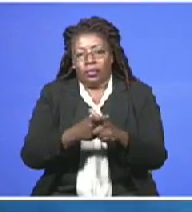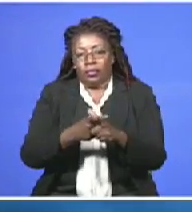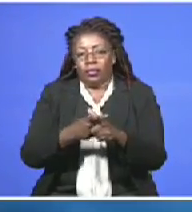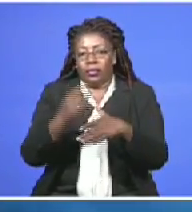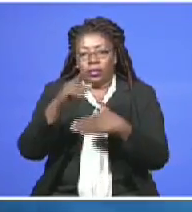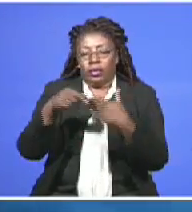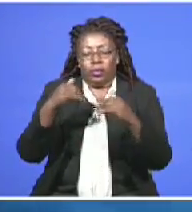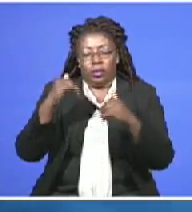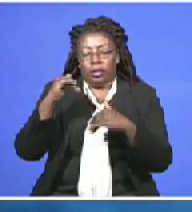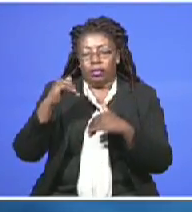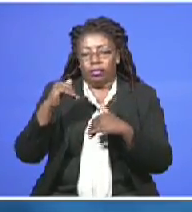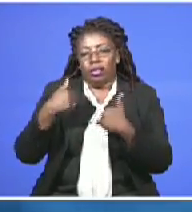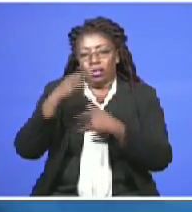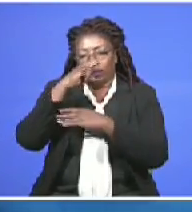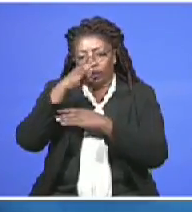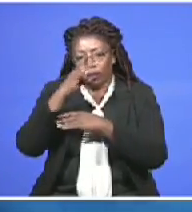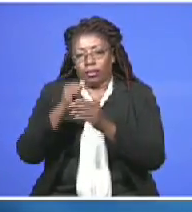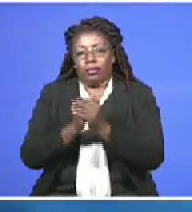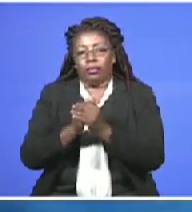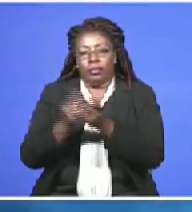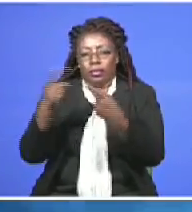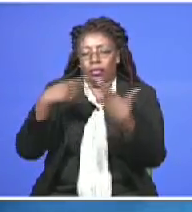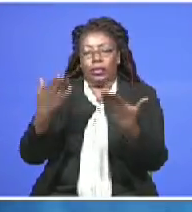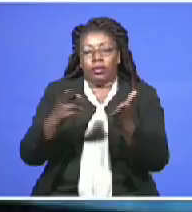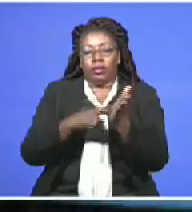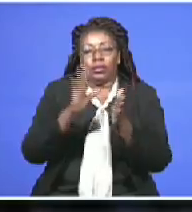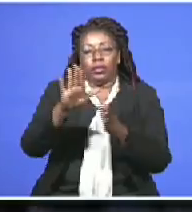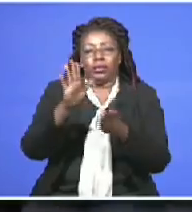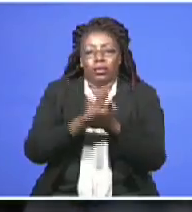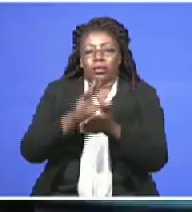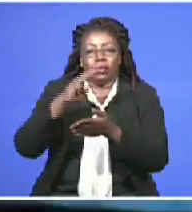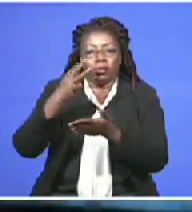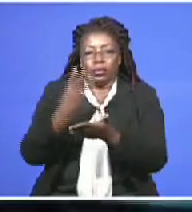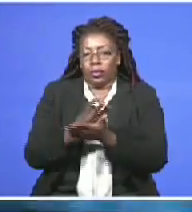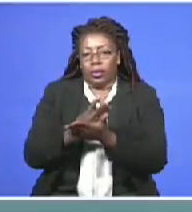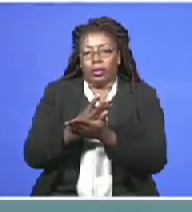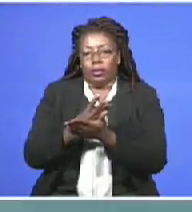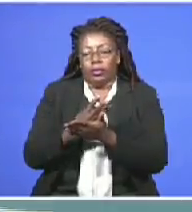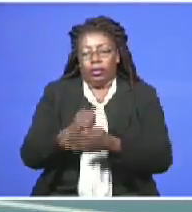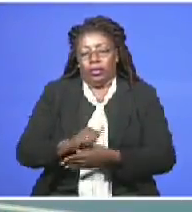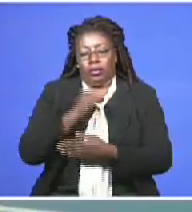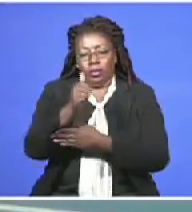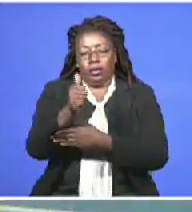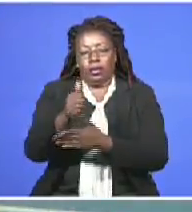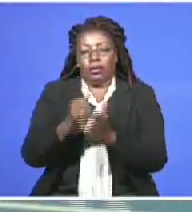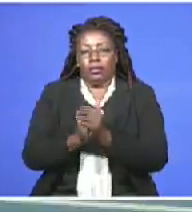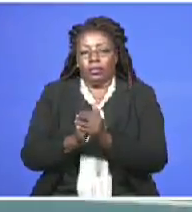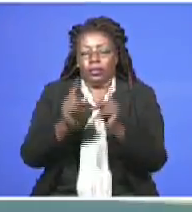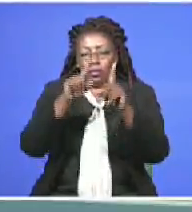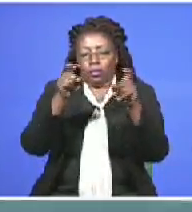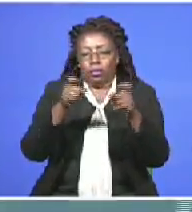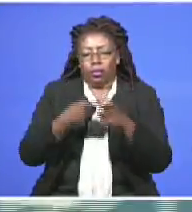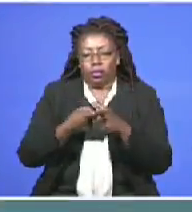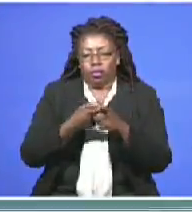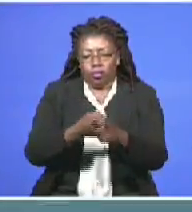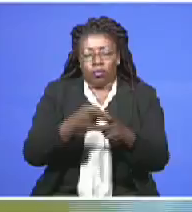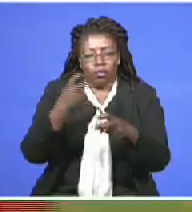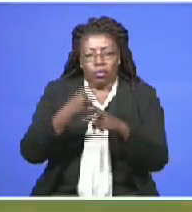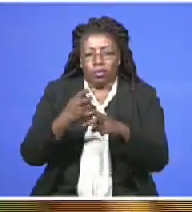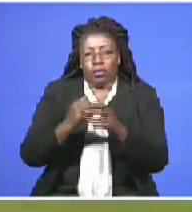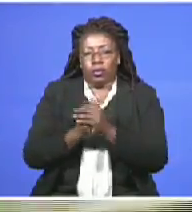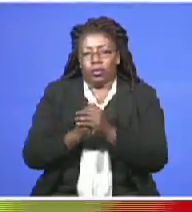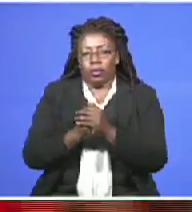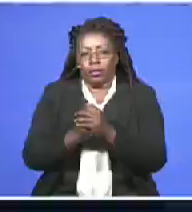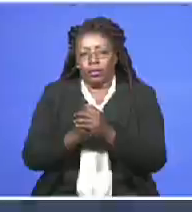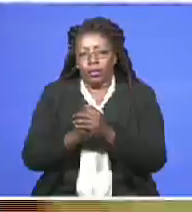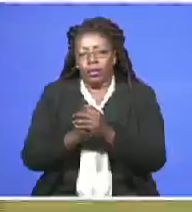from since we were young kids, and so it's just about coming out here and representing your school well, and you're just trying to make yourself proud. What makes SAC so tough to beat? You know, we just hope